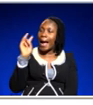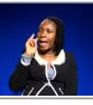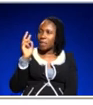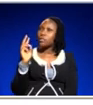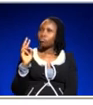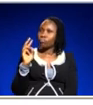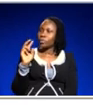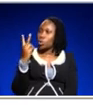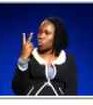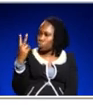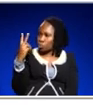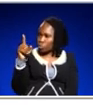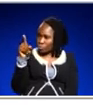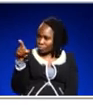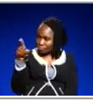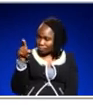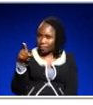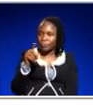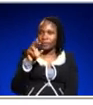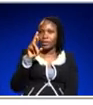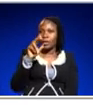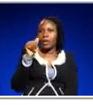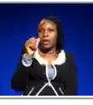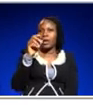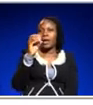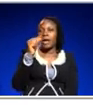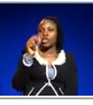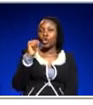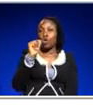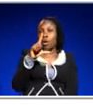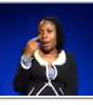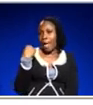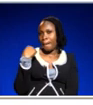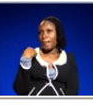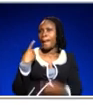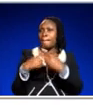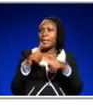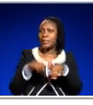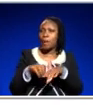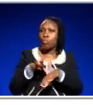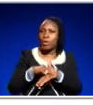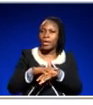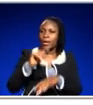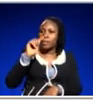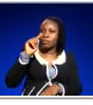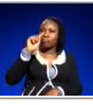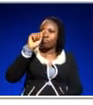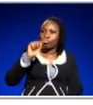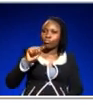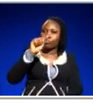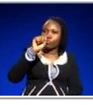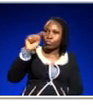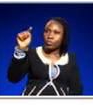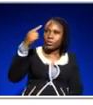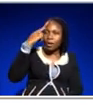a rational number. However, when we obtain the square root of 2, the answer